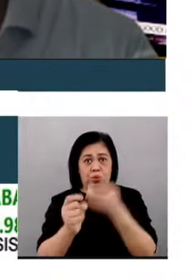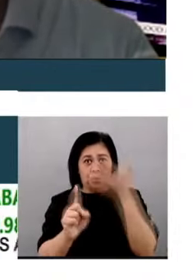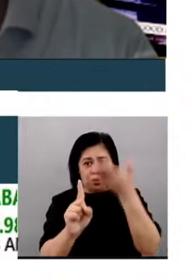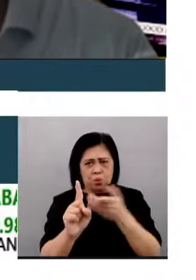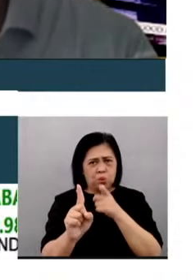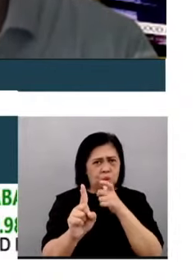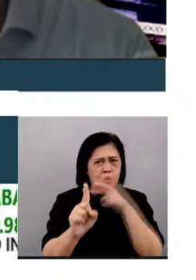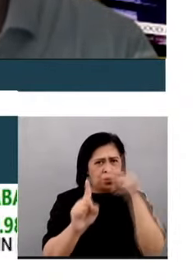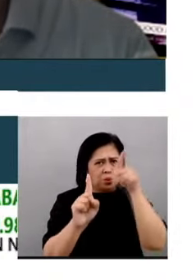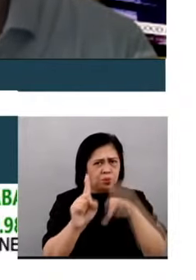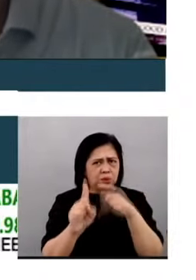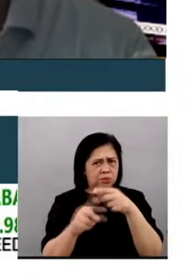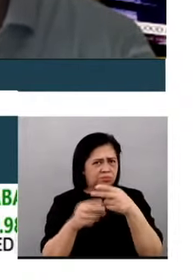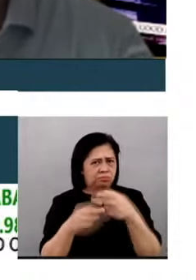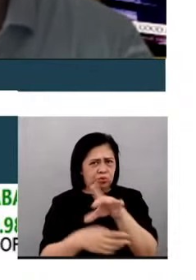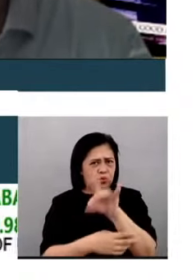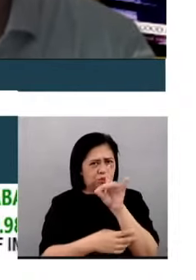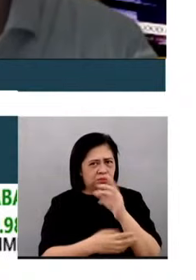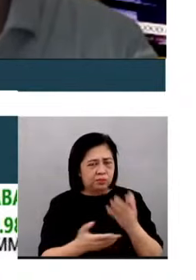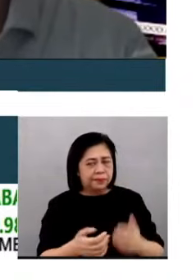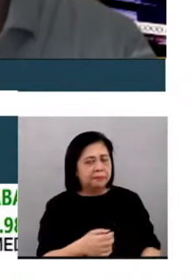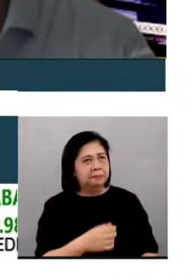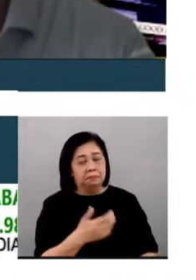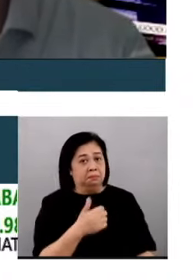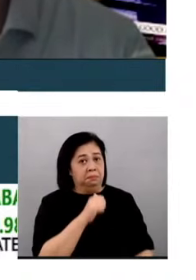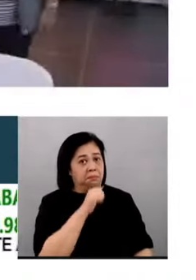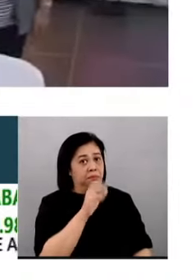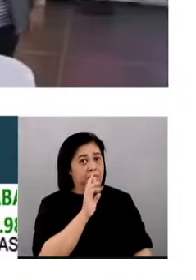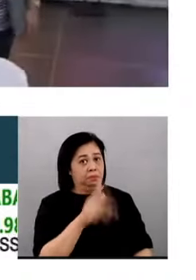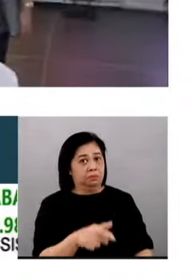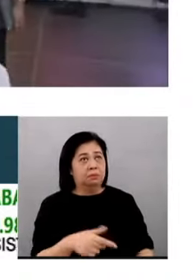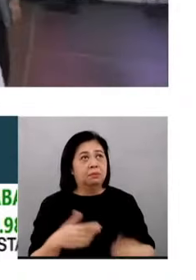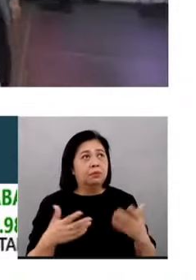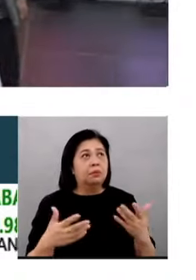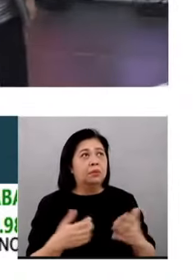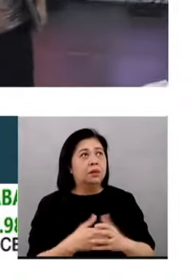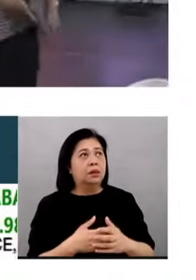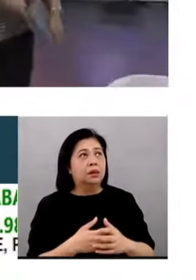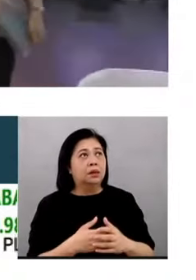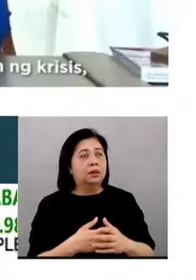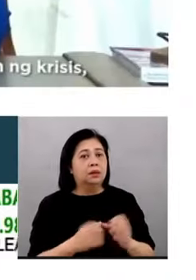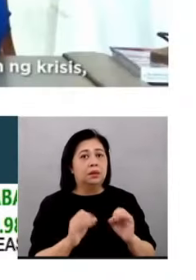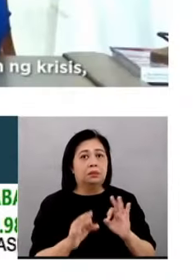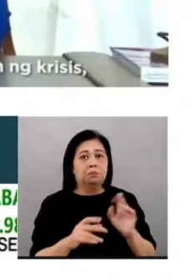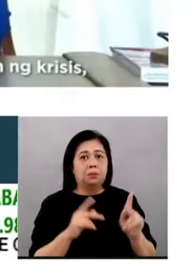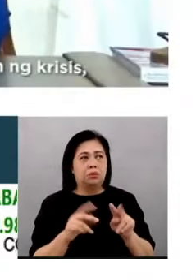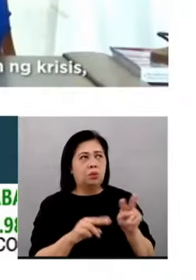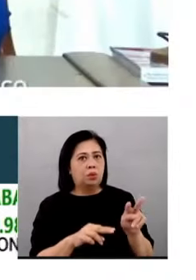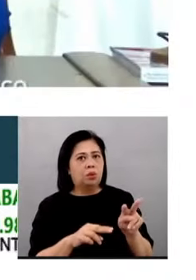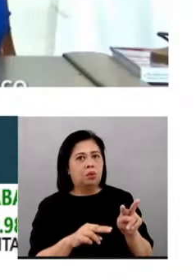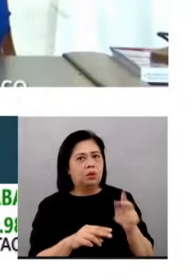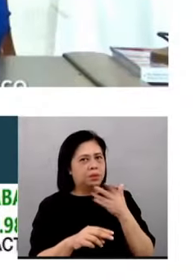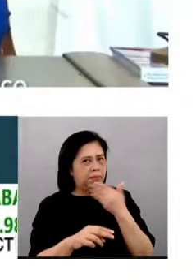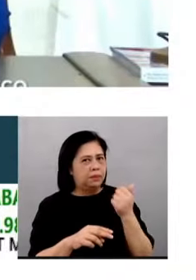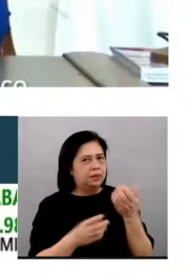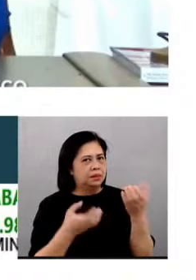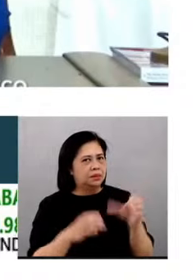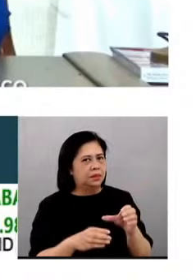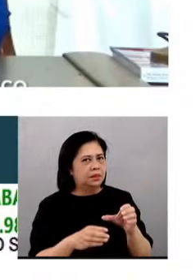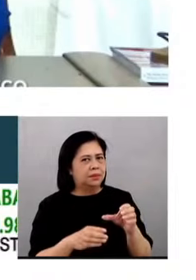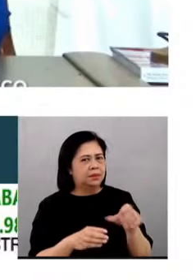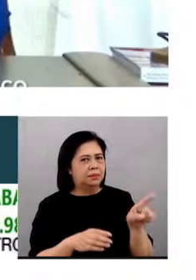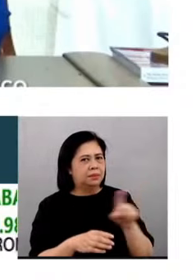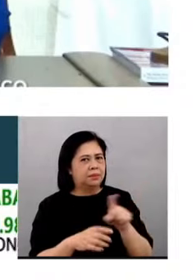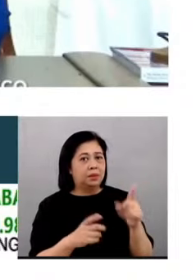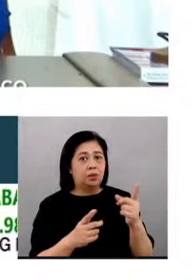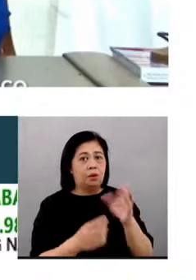chooses? Not necessarily, but if people see that's the best chance, because her core